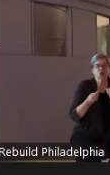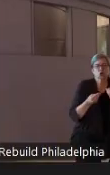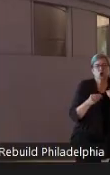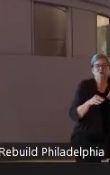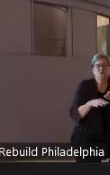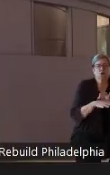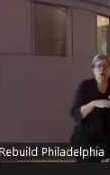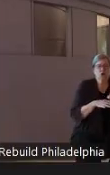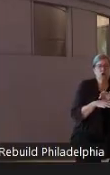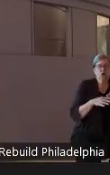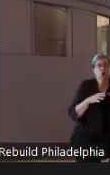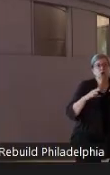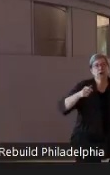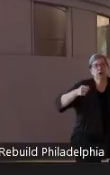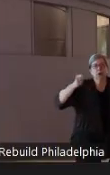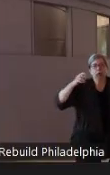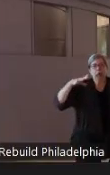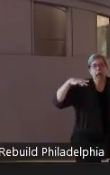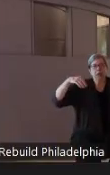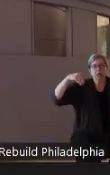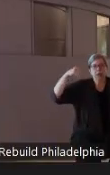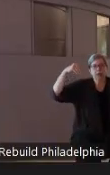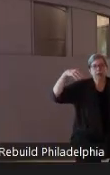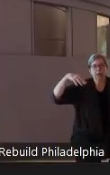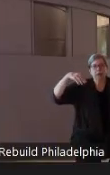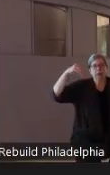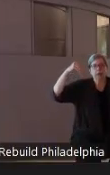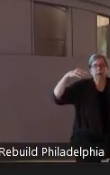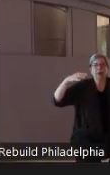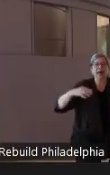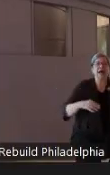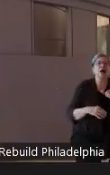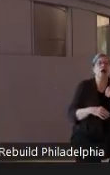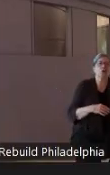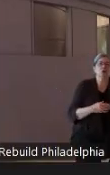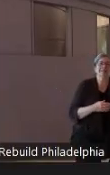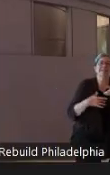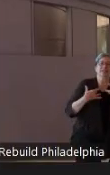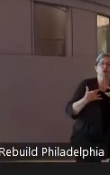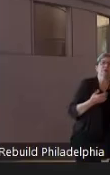furnishings, dimmable lights, and other sensory equipment and amenities.